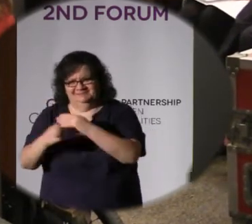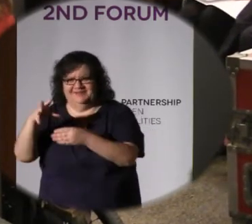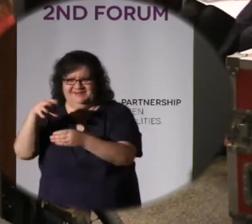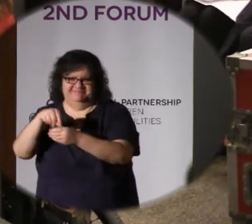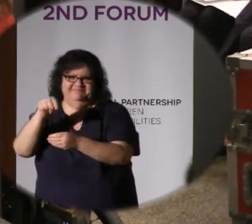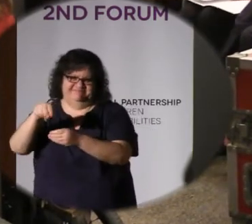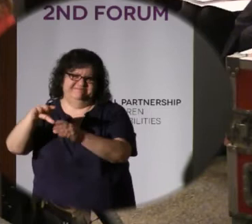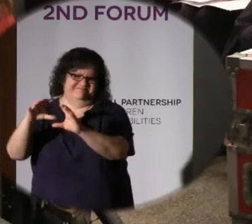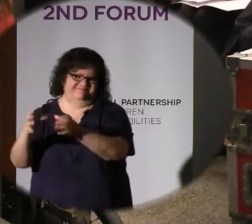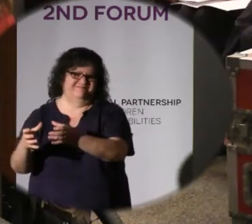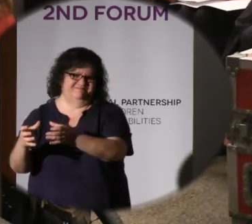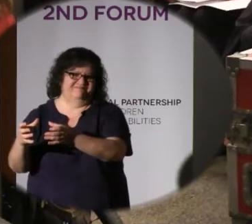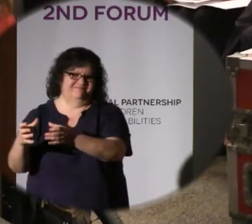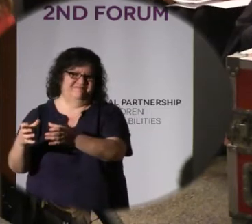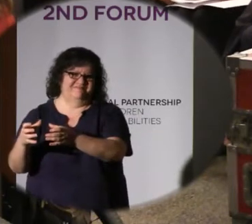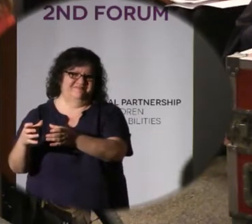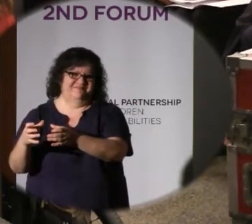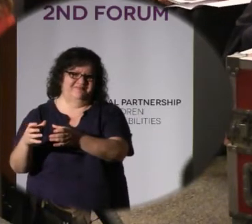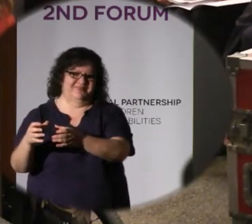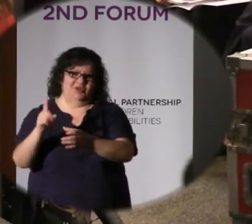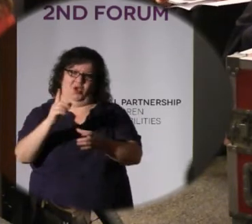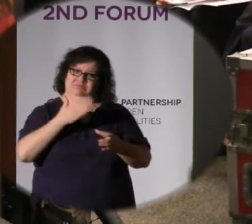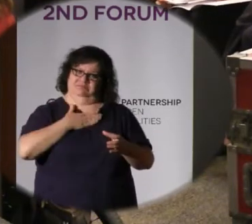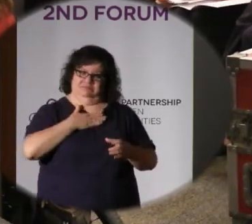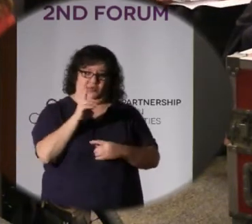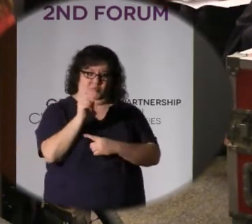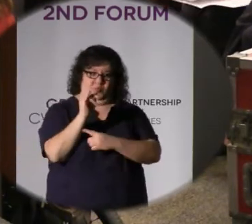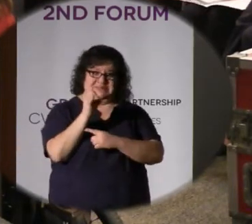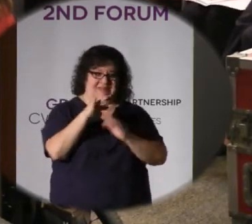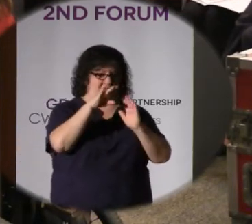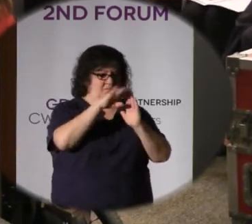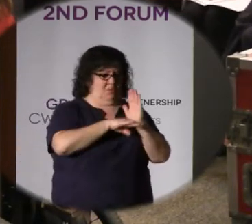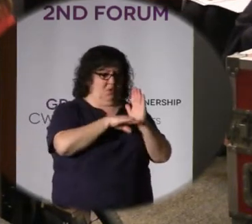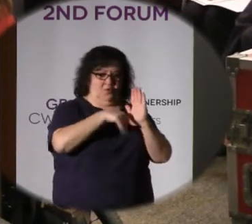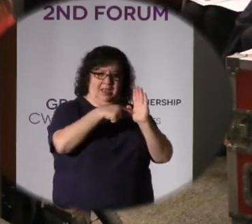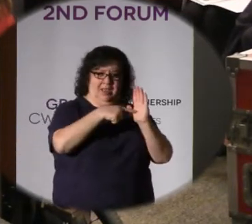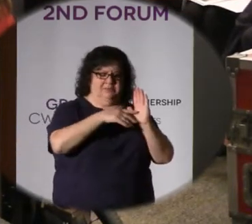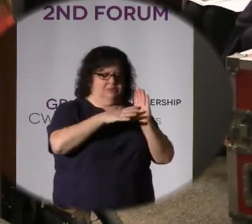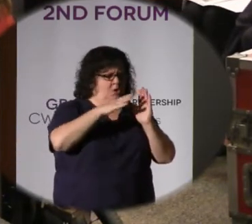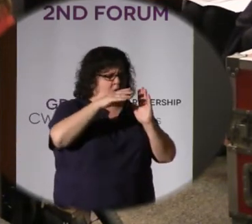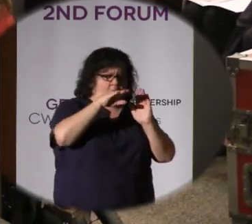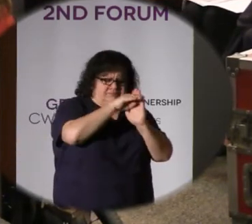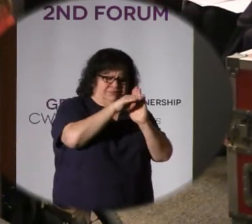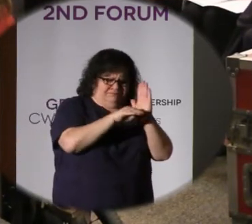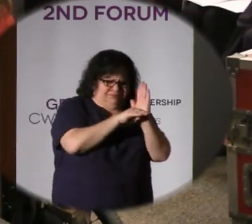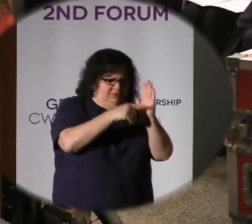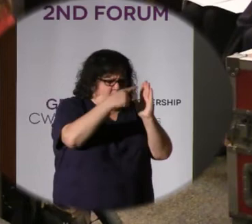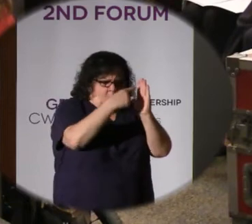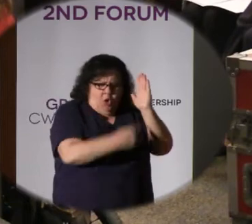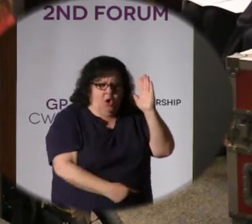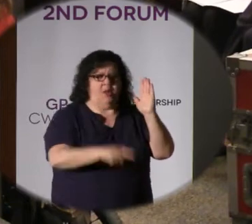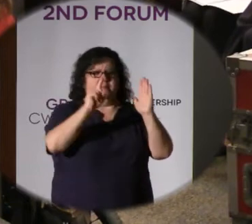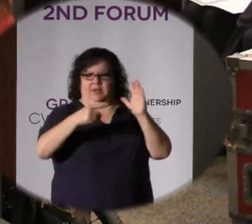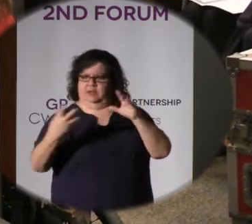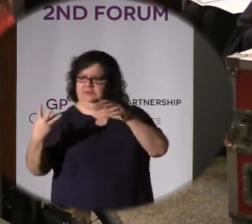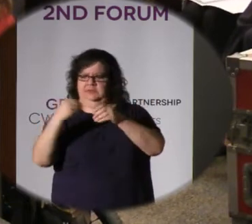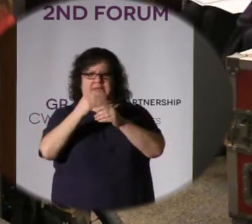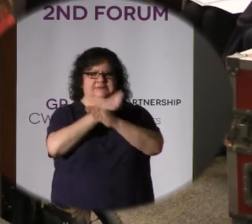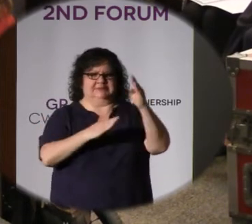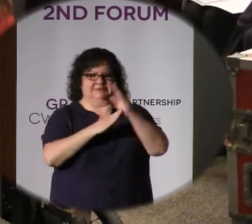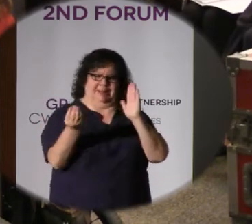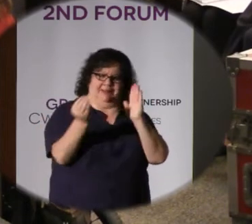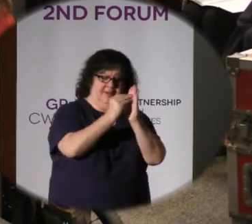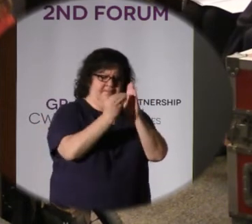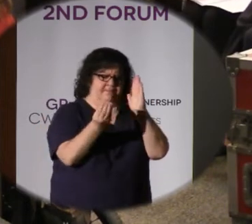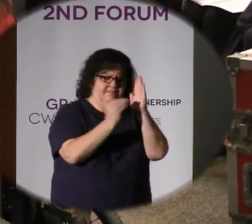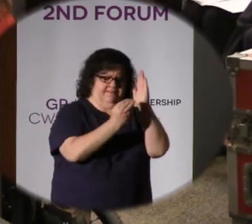our operations at field level to make sure that no child would be denied an equal chance in